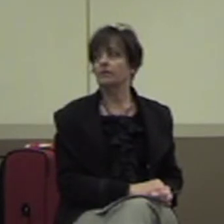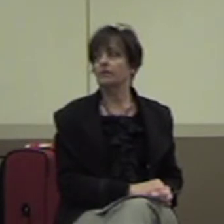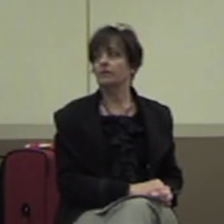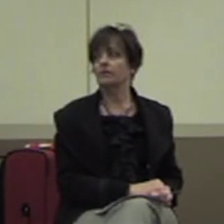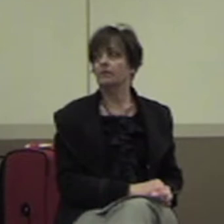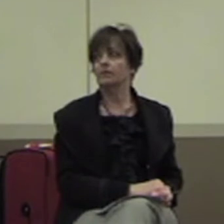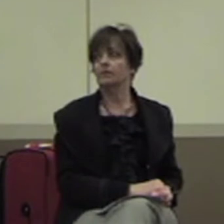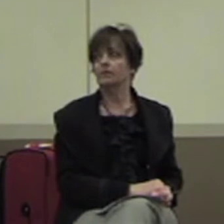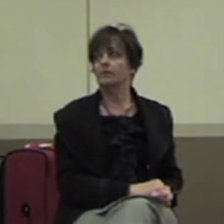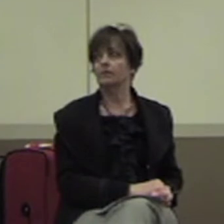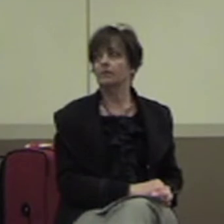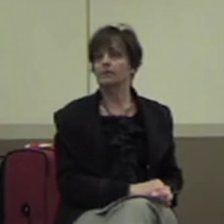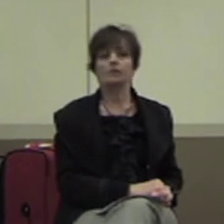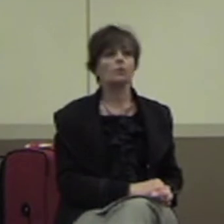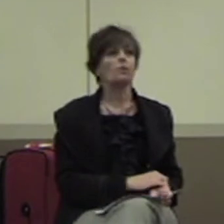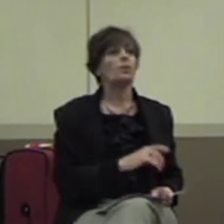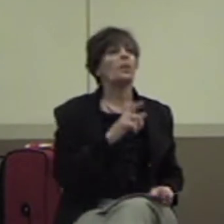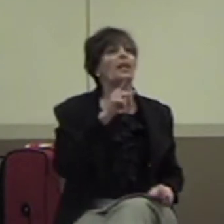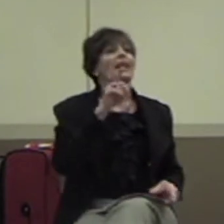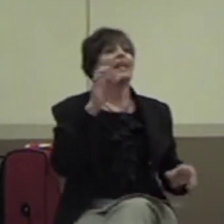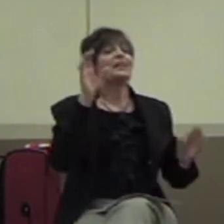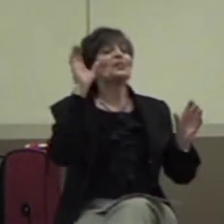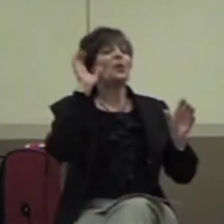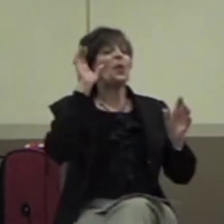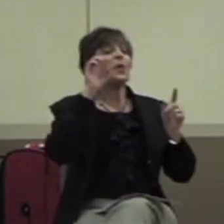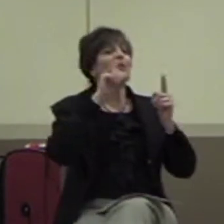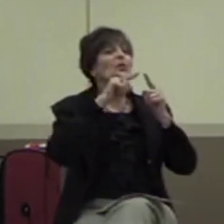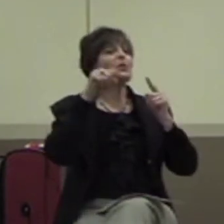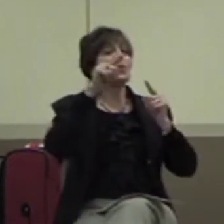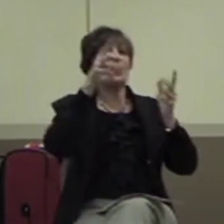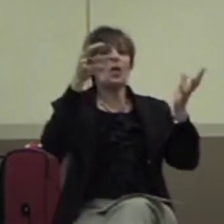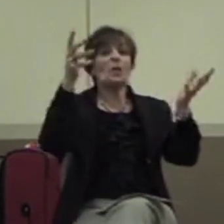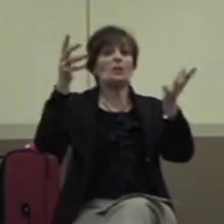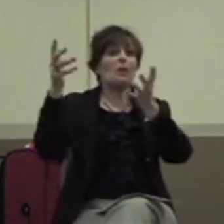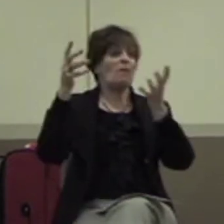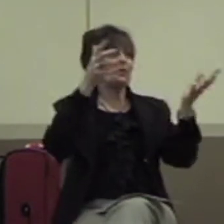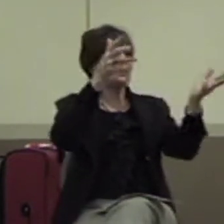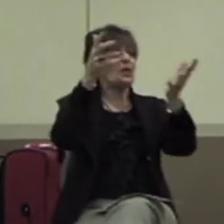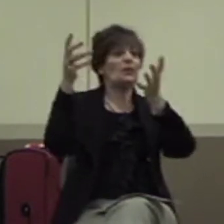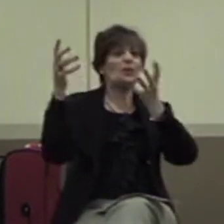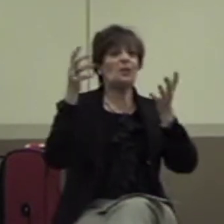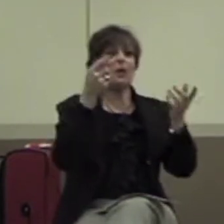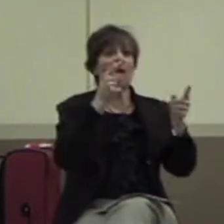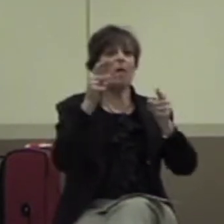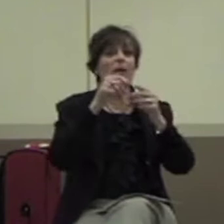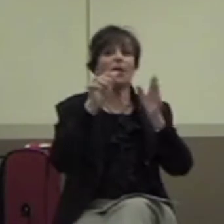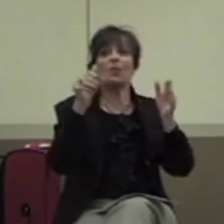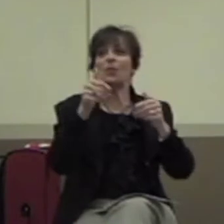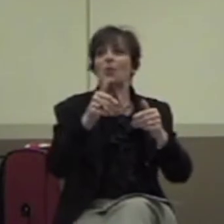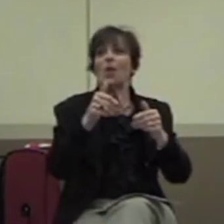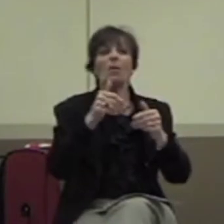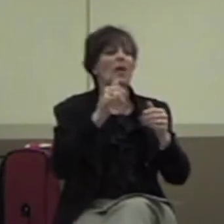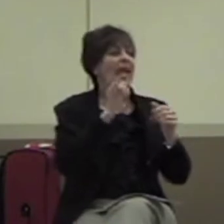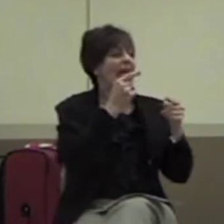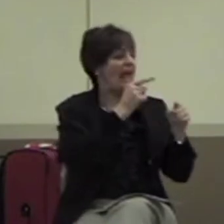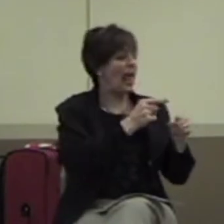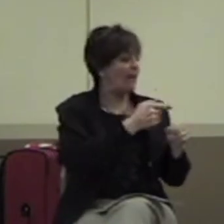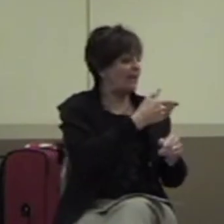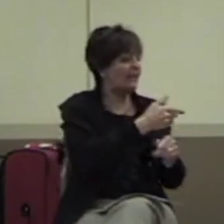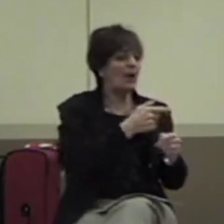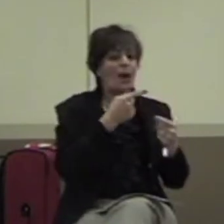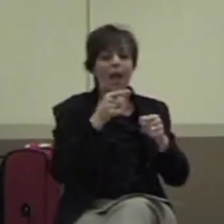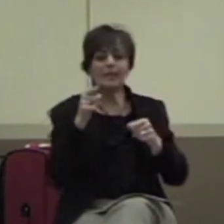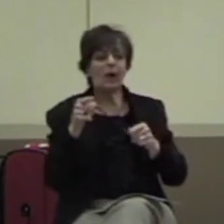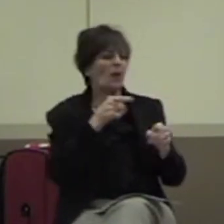We'll get to what it is in a little bit. But listen to the conversations that are already starting to happen in the room. Oh, look, it happens here, it happens